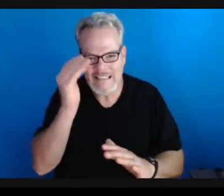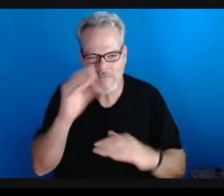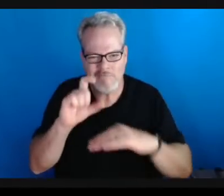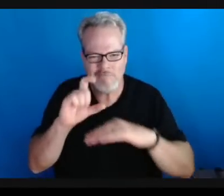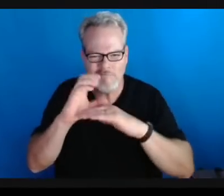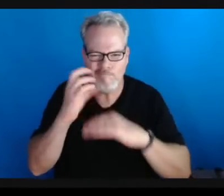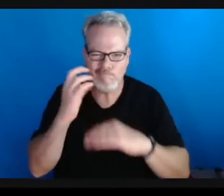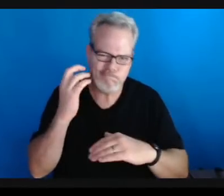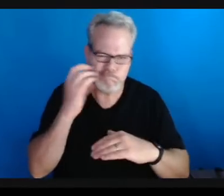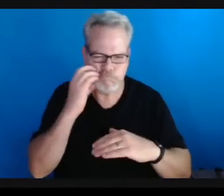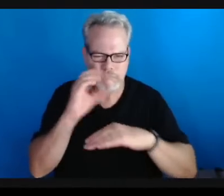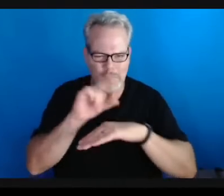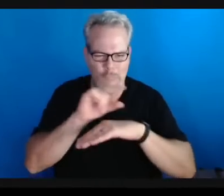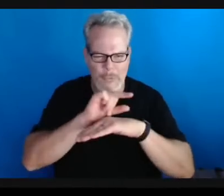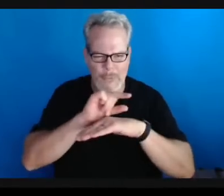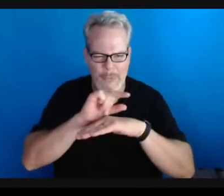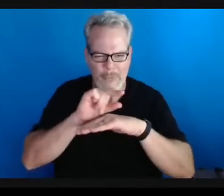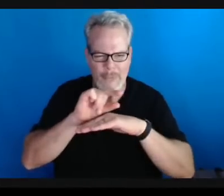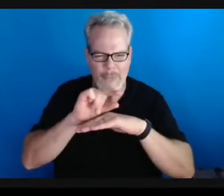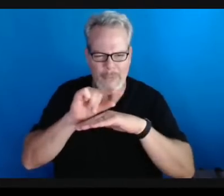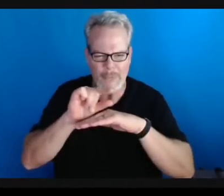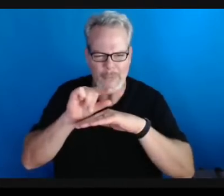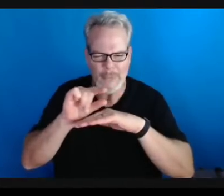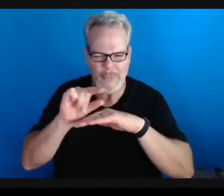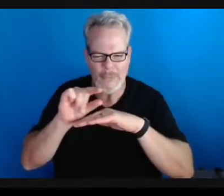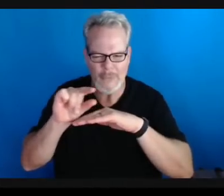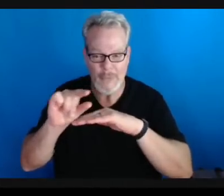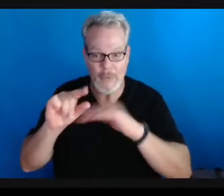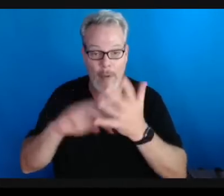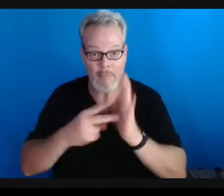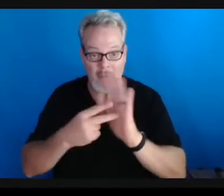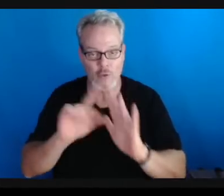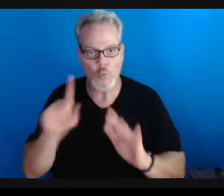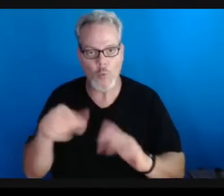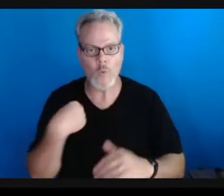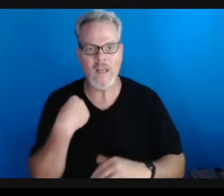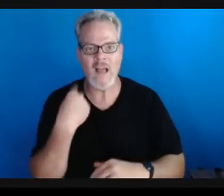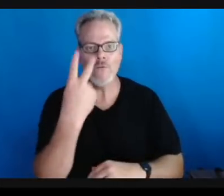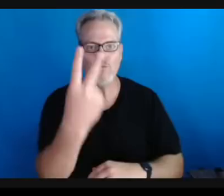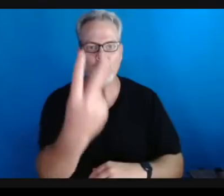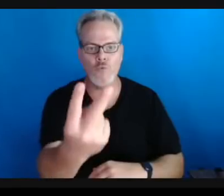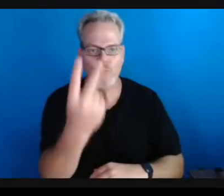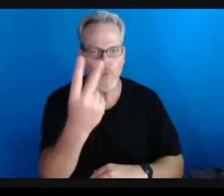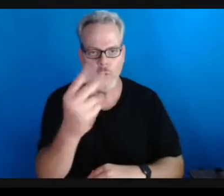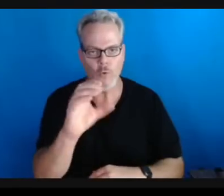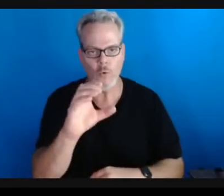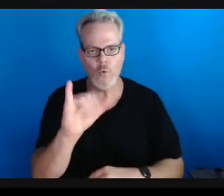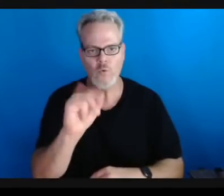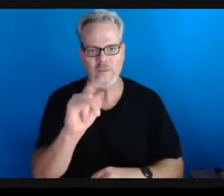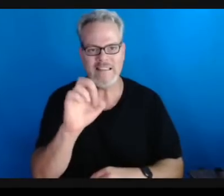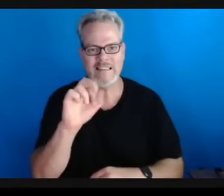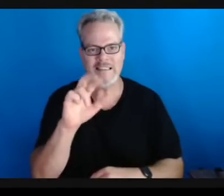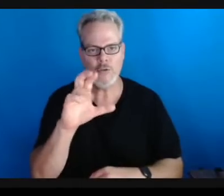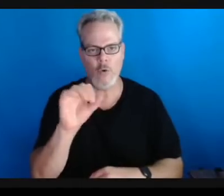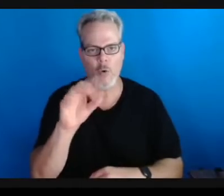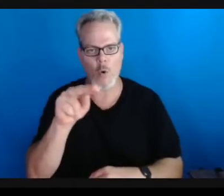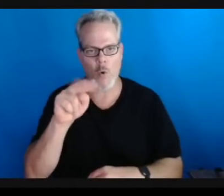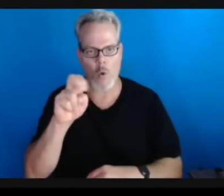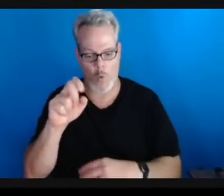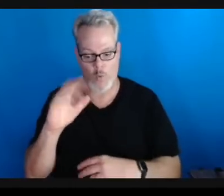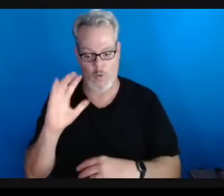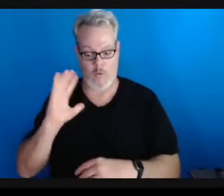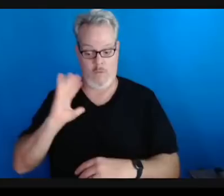area, right? And one of the points of evidence to that is we only have 2 cinder cones from September 2021 still